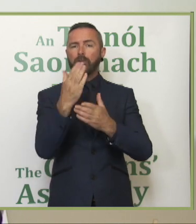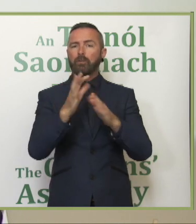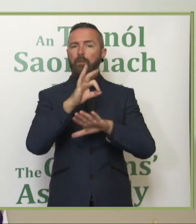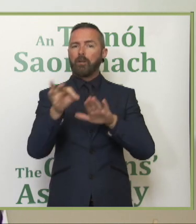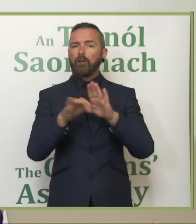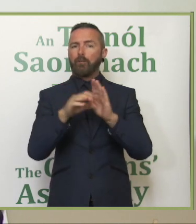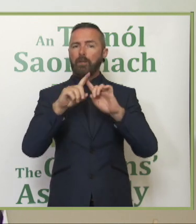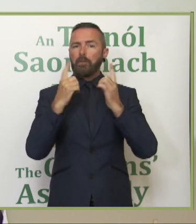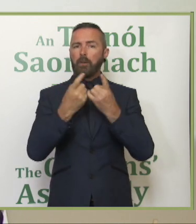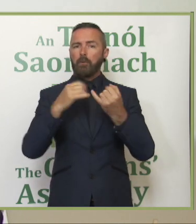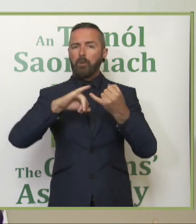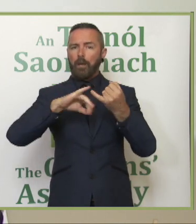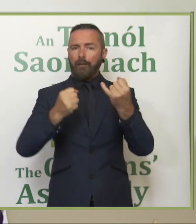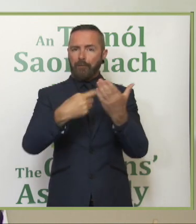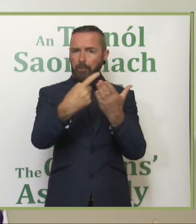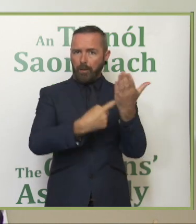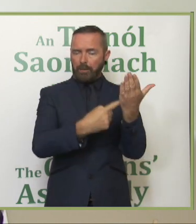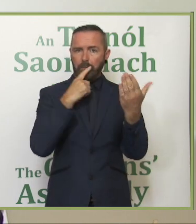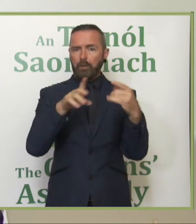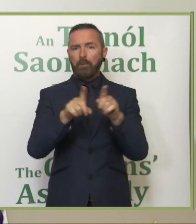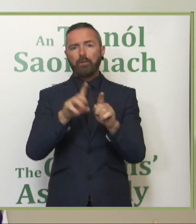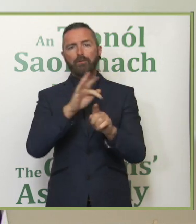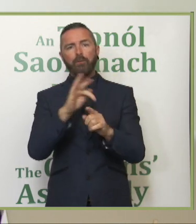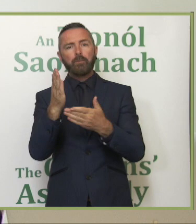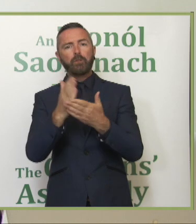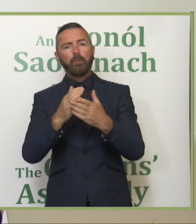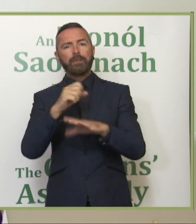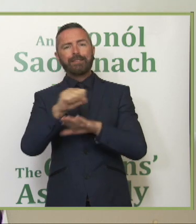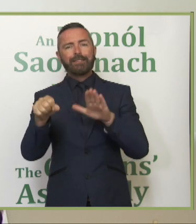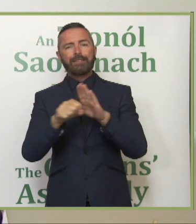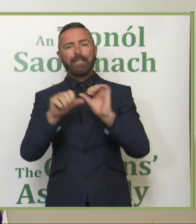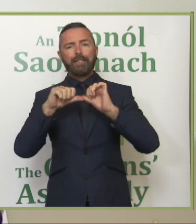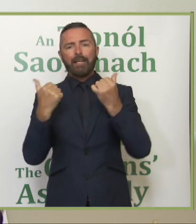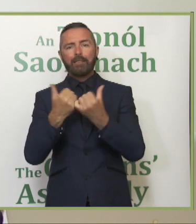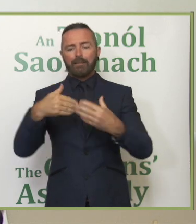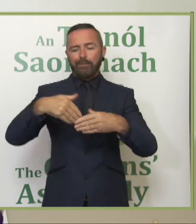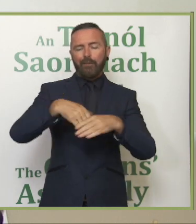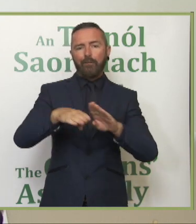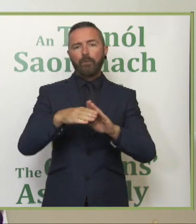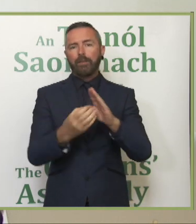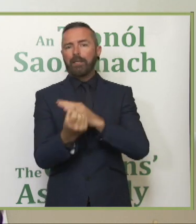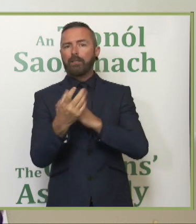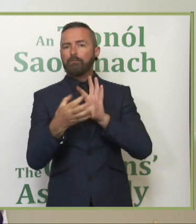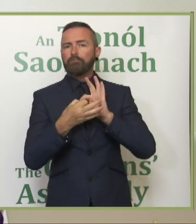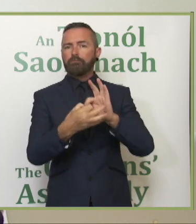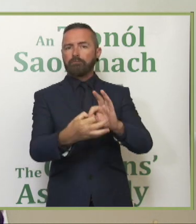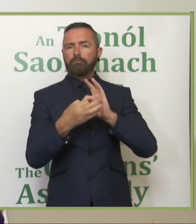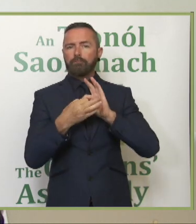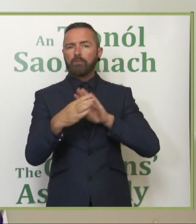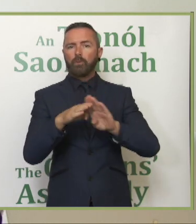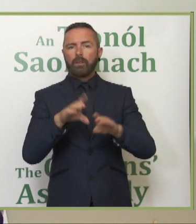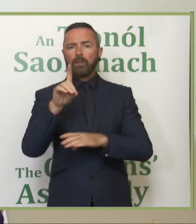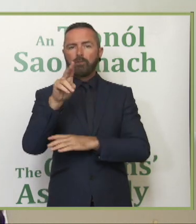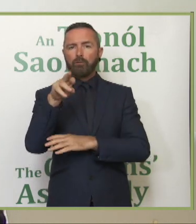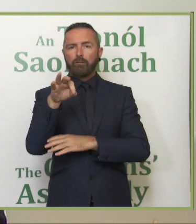set out policy, but also from some of the state agencies involved in the issues related to drugs. So I think we'll get